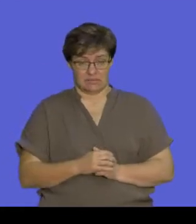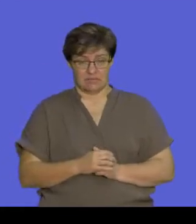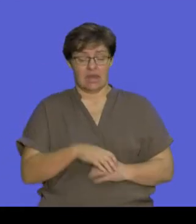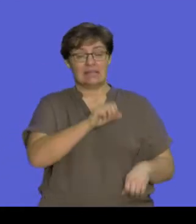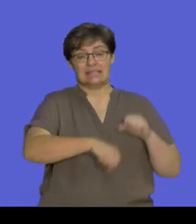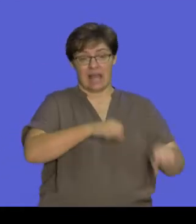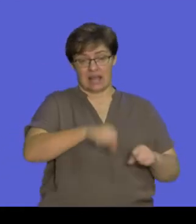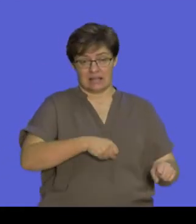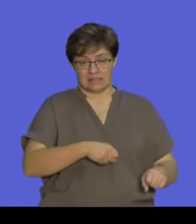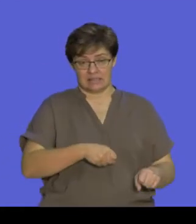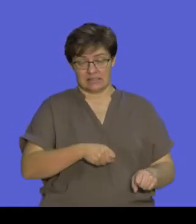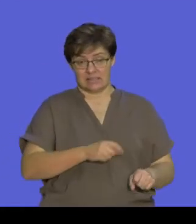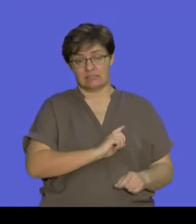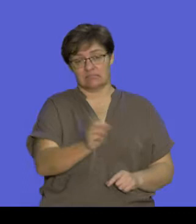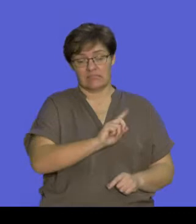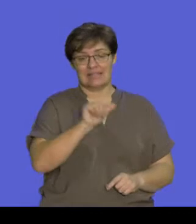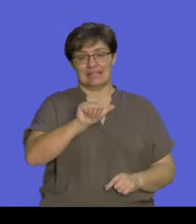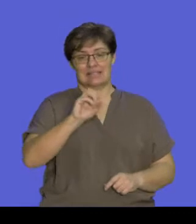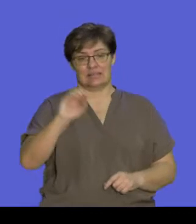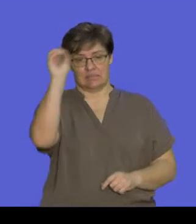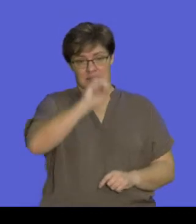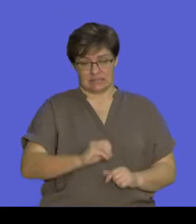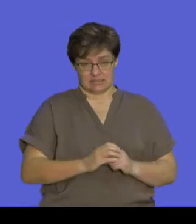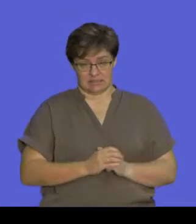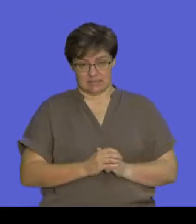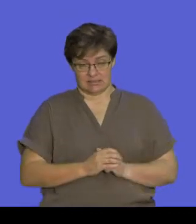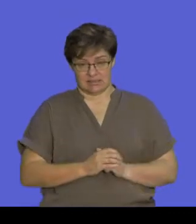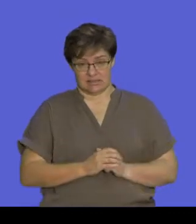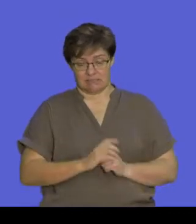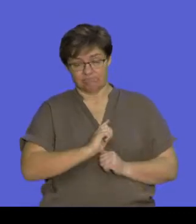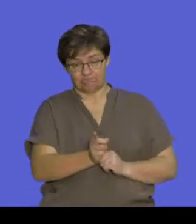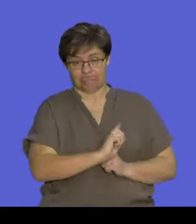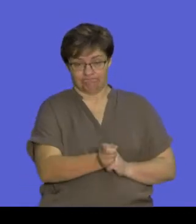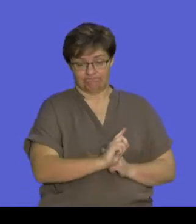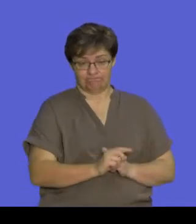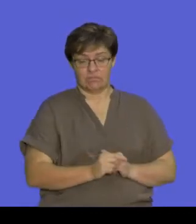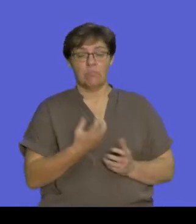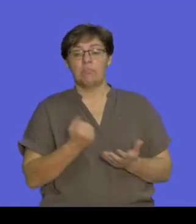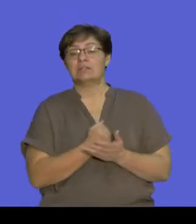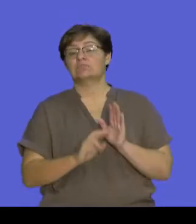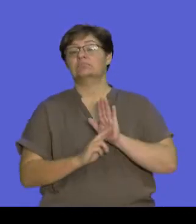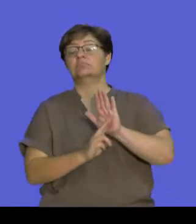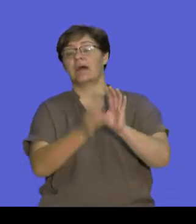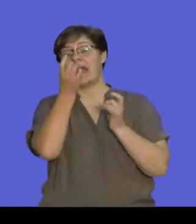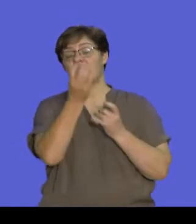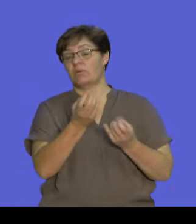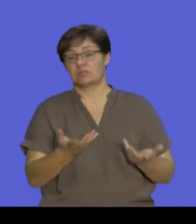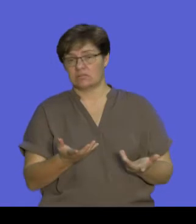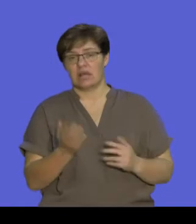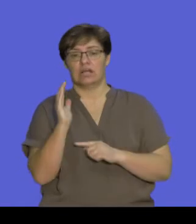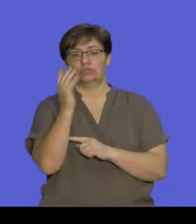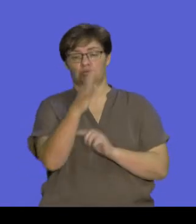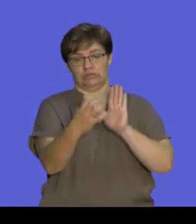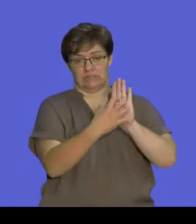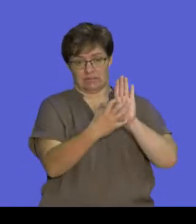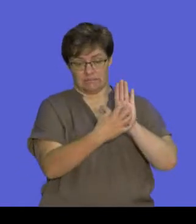school 60% of the time. What we're required to do is to represent this information in a tree